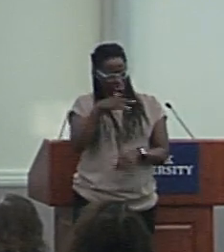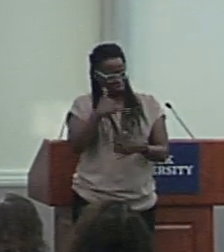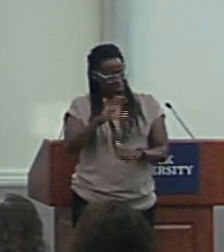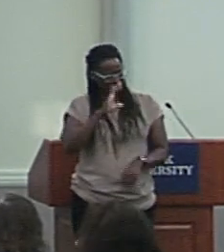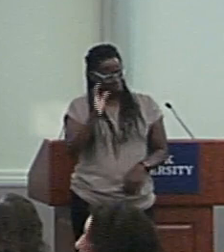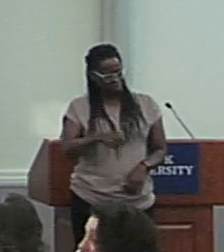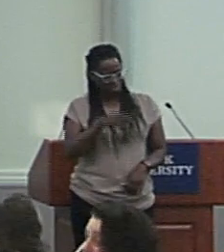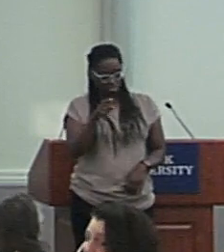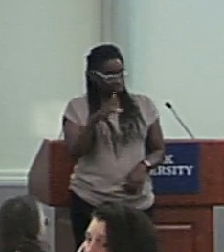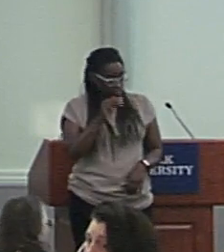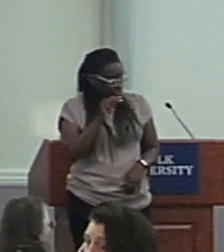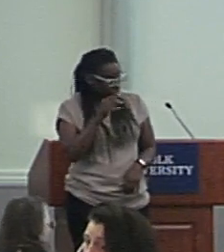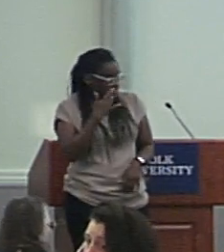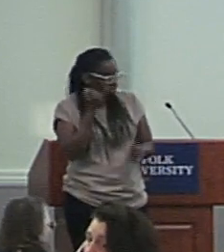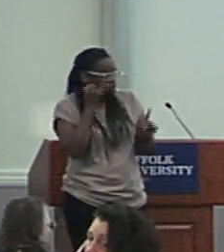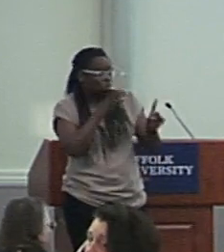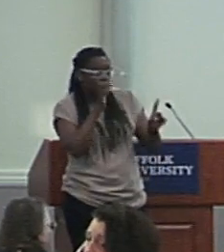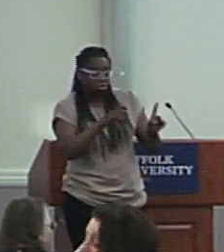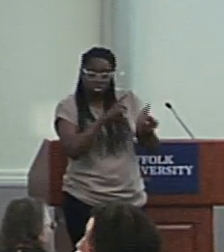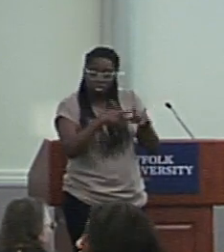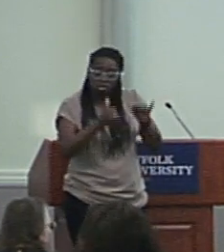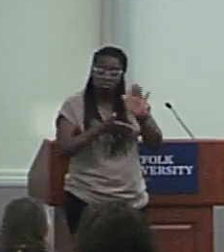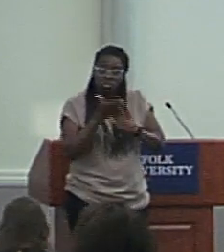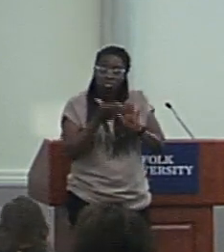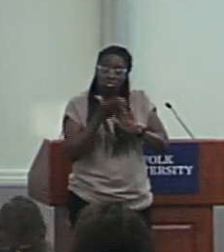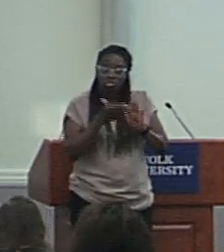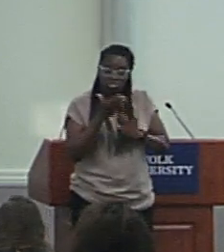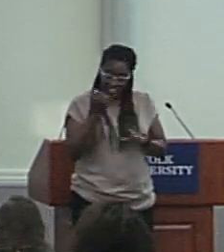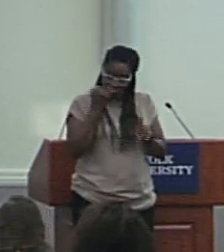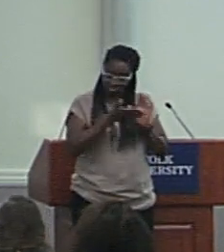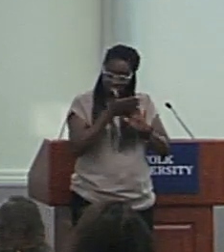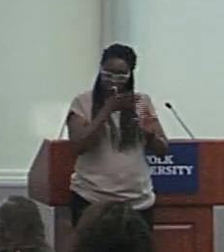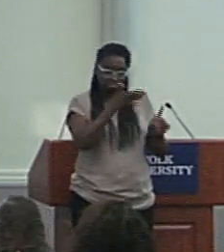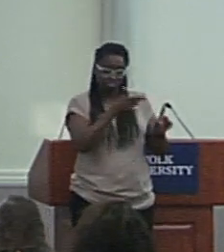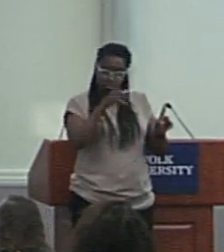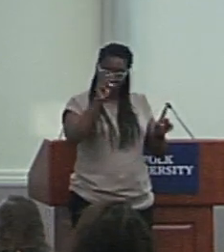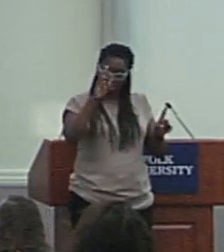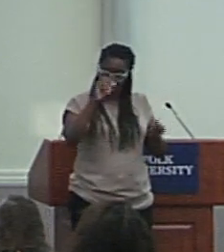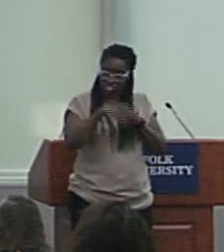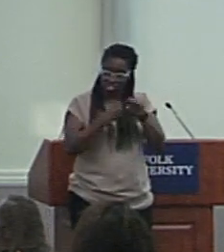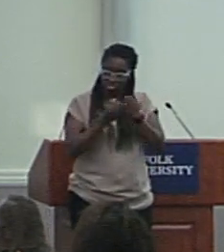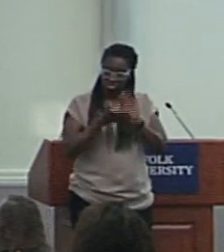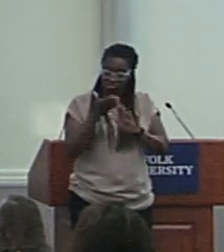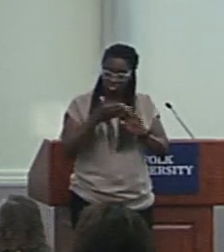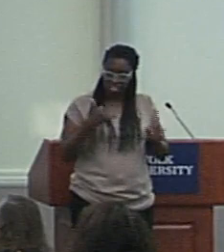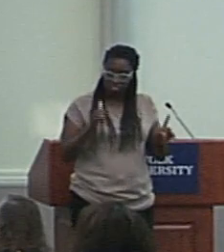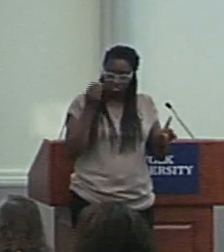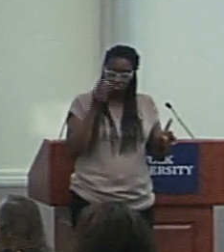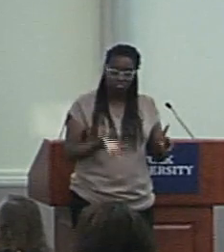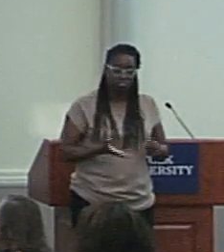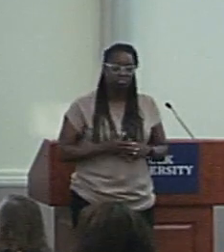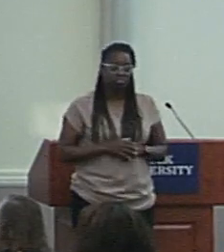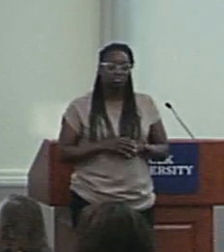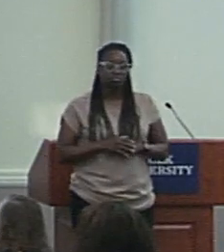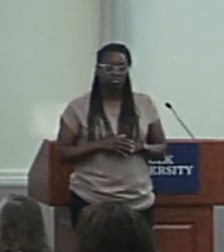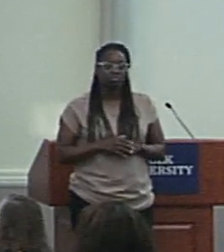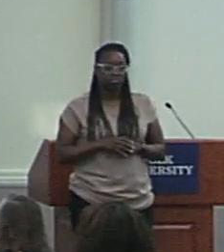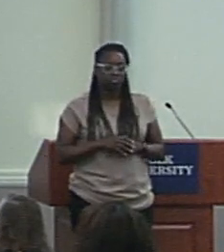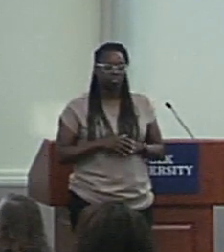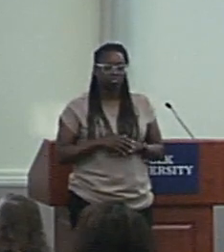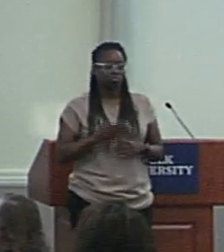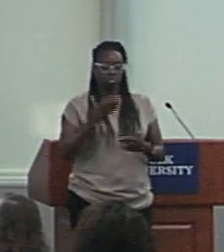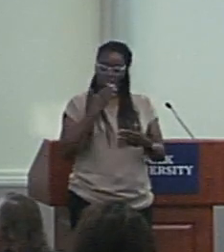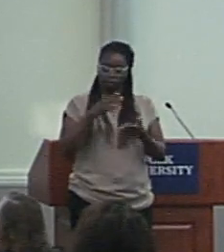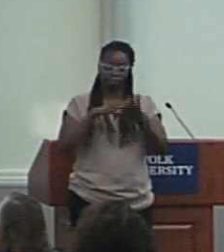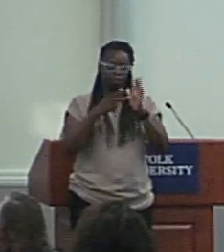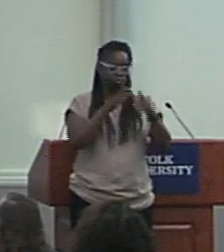years. 160 years, wow, okay. A credit to maintenance, as the mayor mentioned. Not only do we install things, but we maintain them. So that's